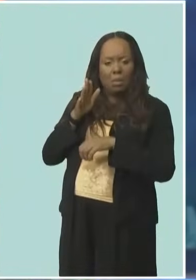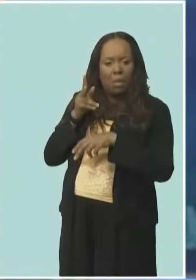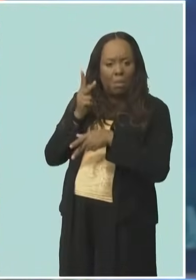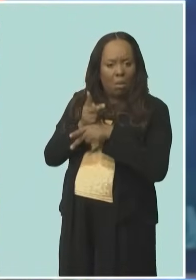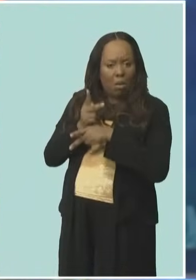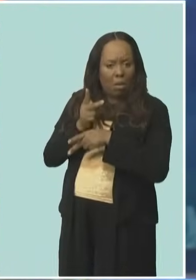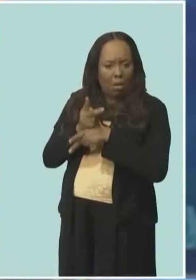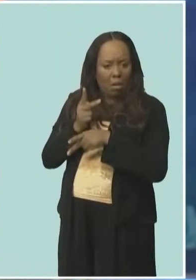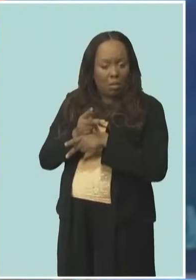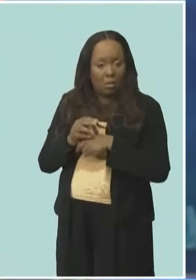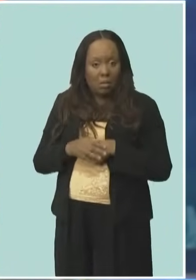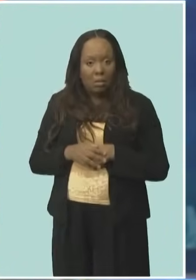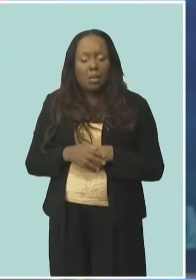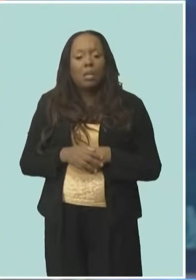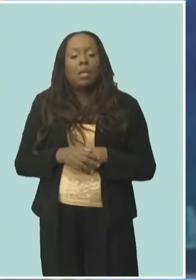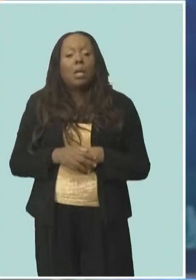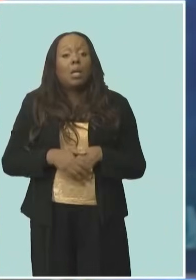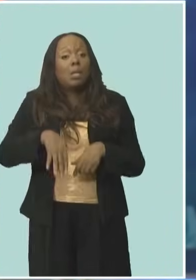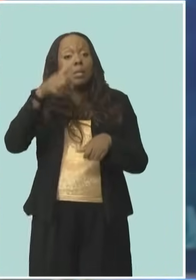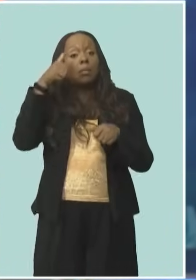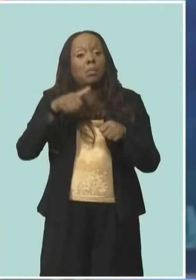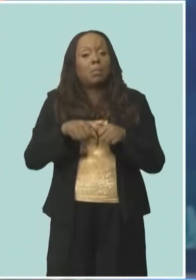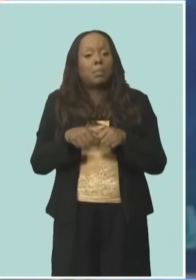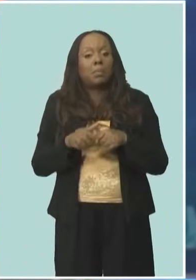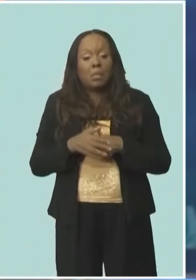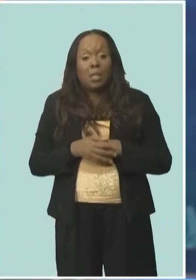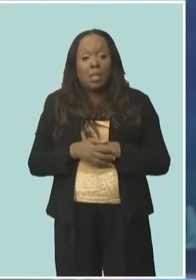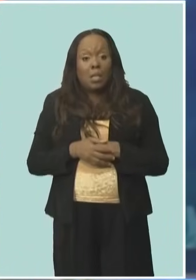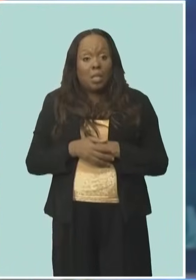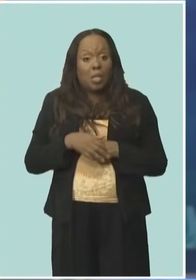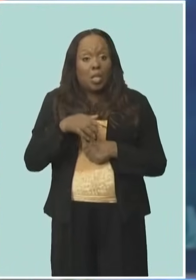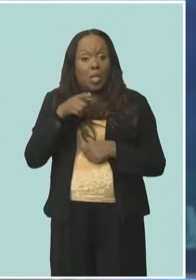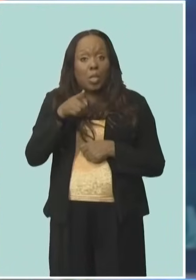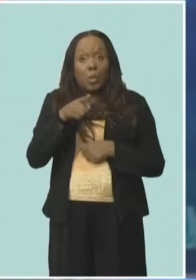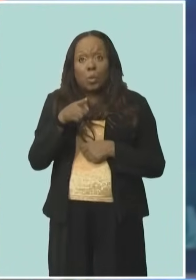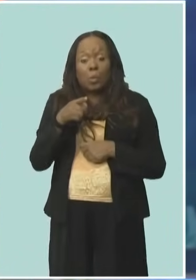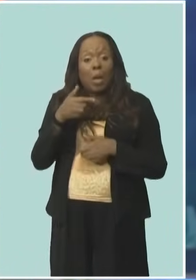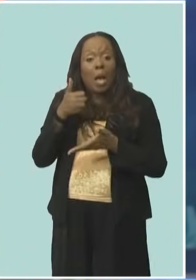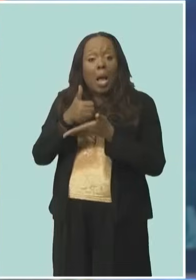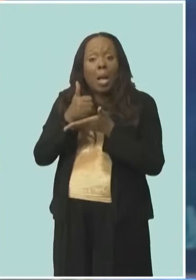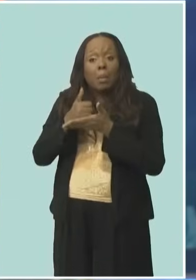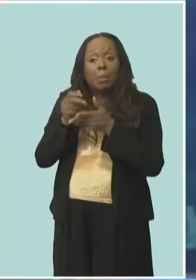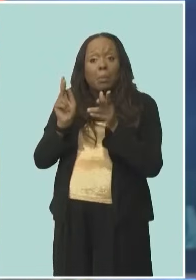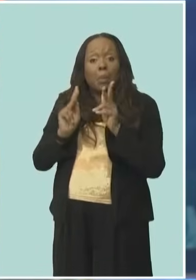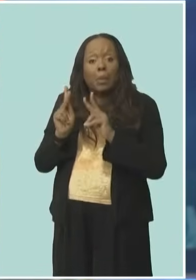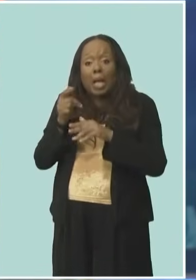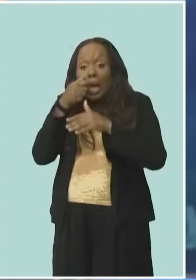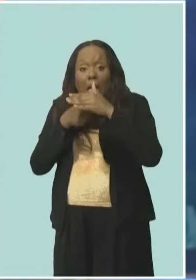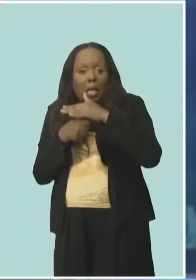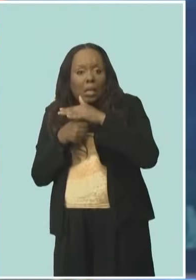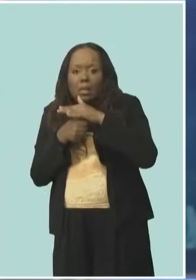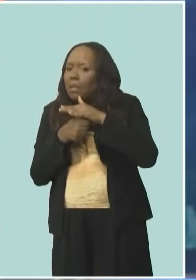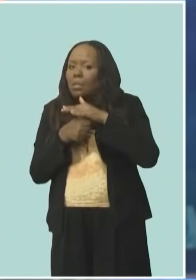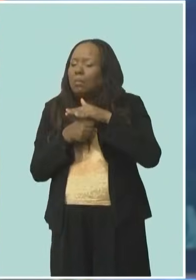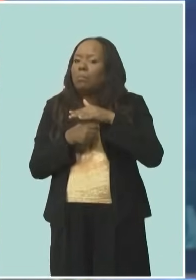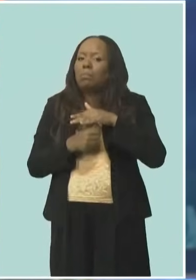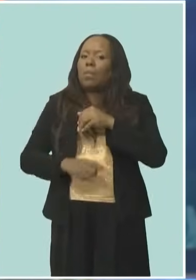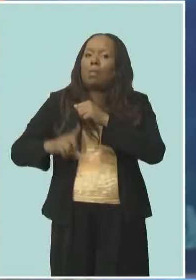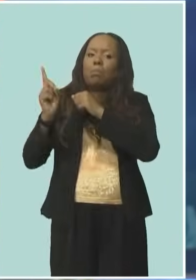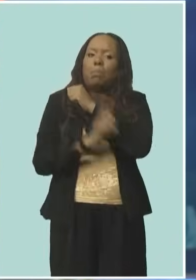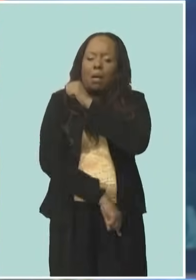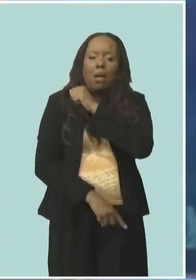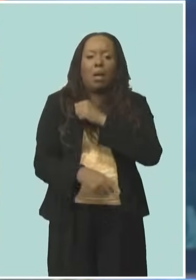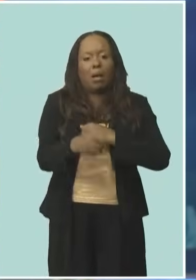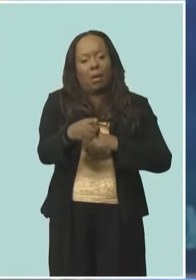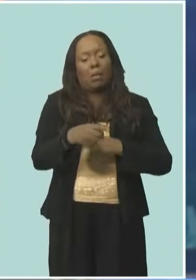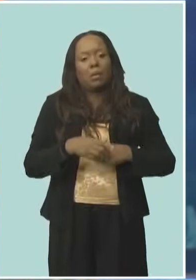public are also reminded that it is a serious offense to harbor or assist wanted persons, and anyone caught committing this offense can